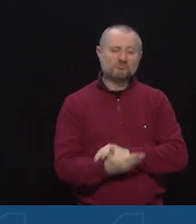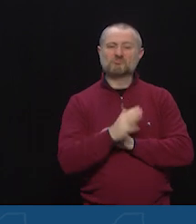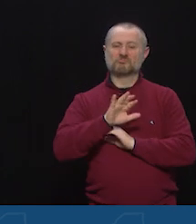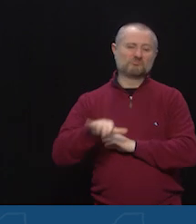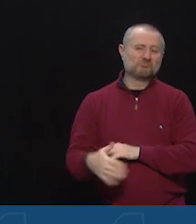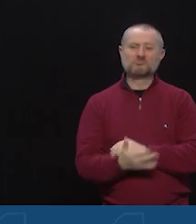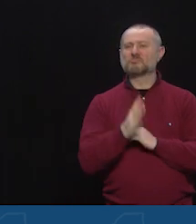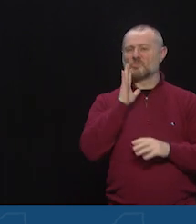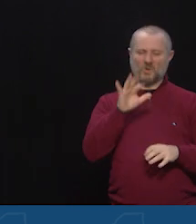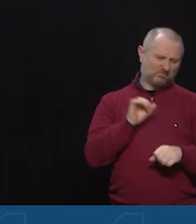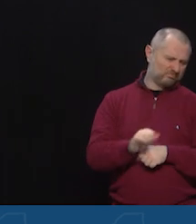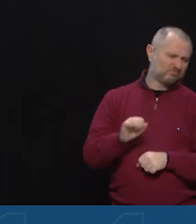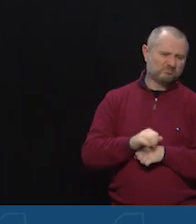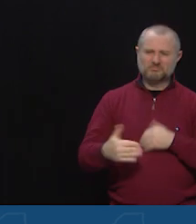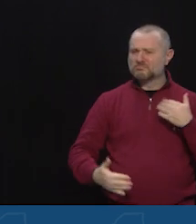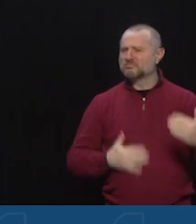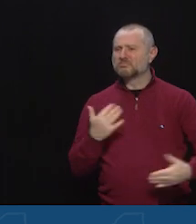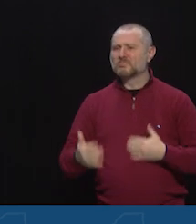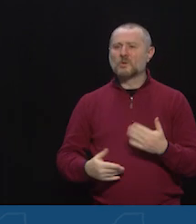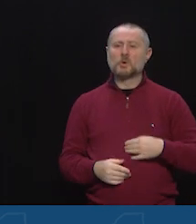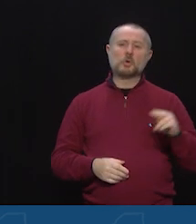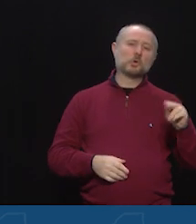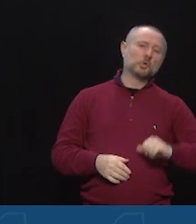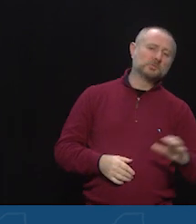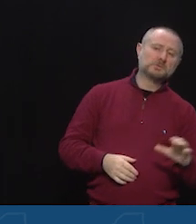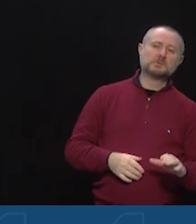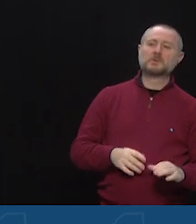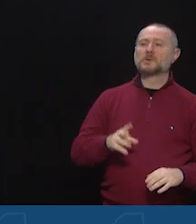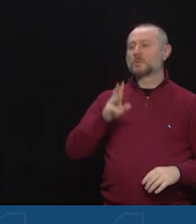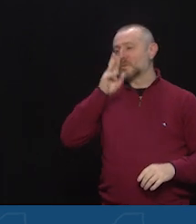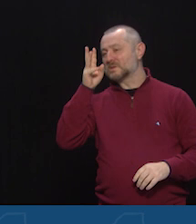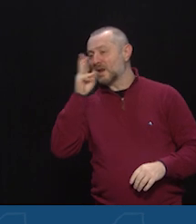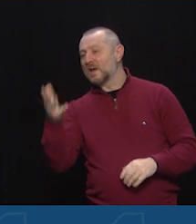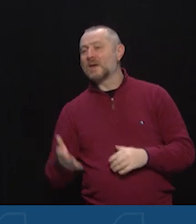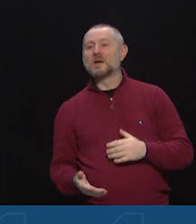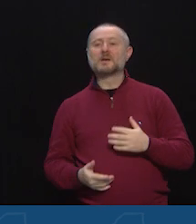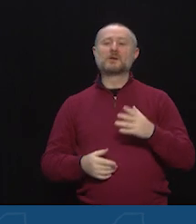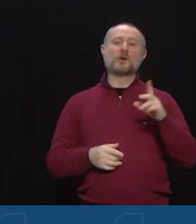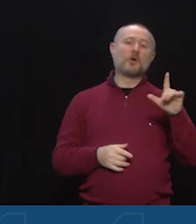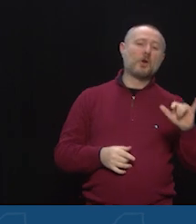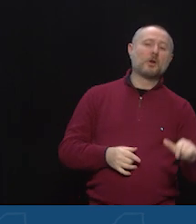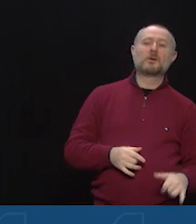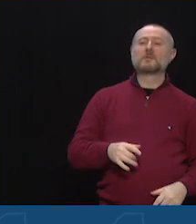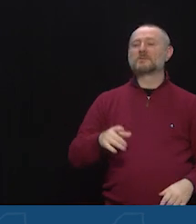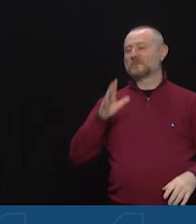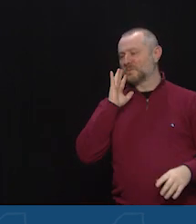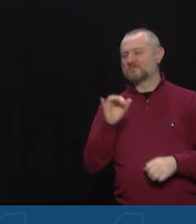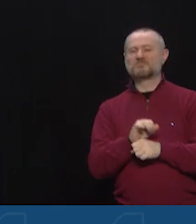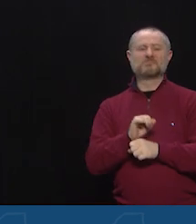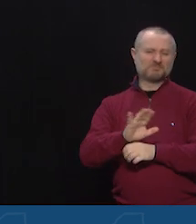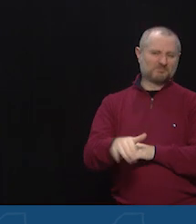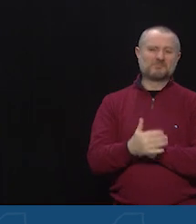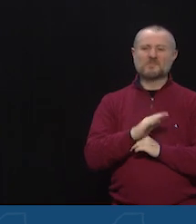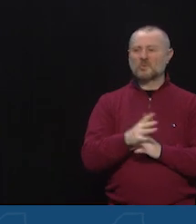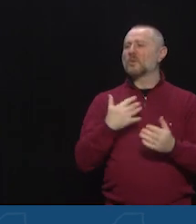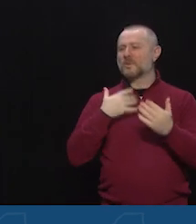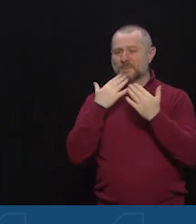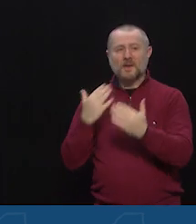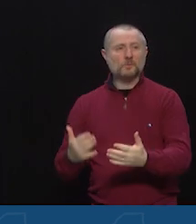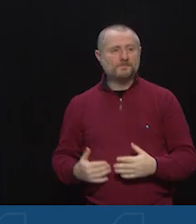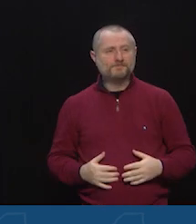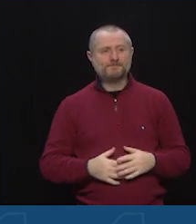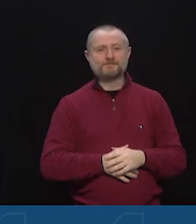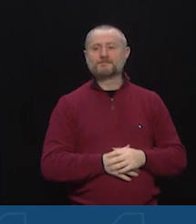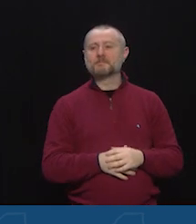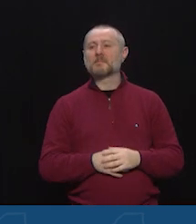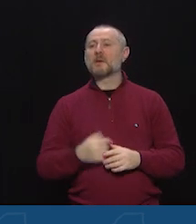whether it's in the city, in Westchester, in the northern suburbs, or here on Long Island, so thank you to them. We've been preparing for this storm